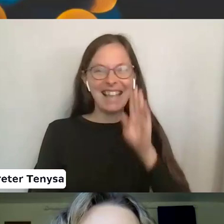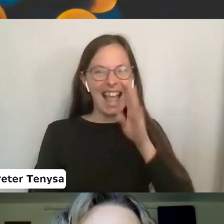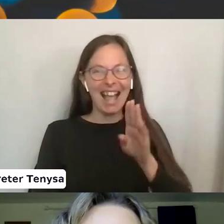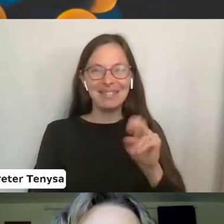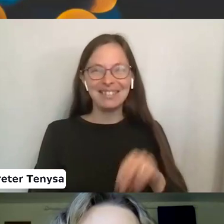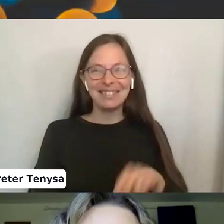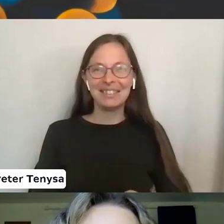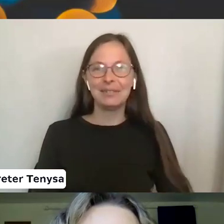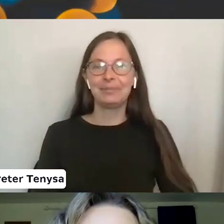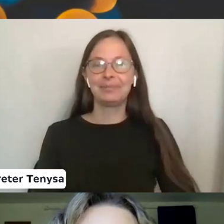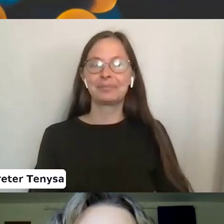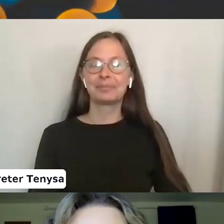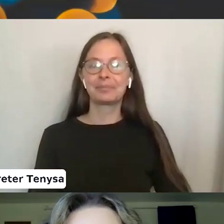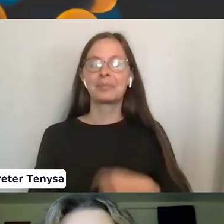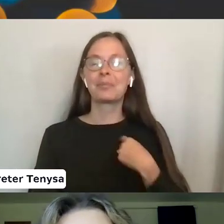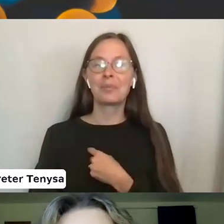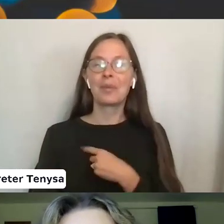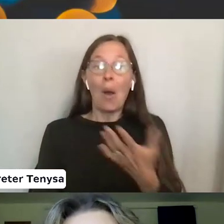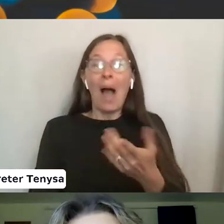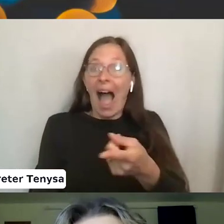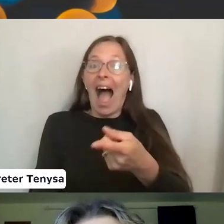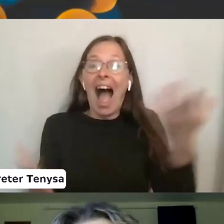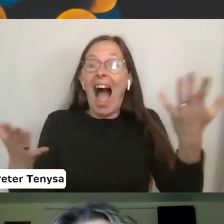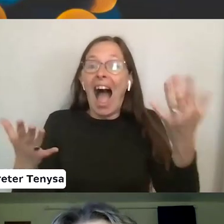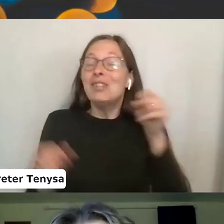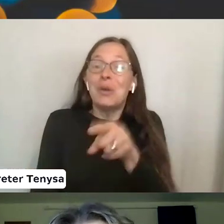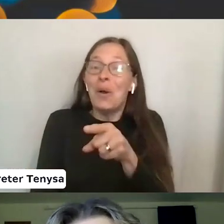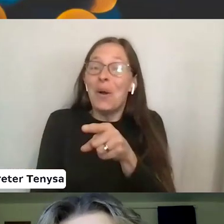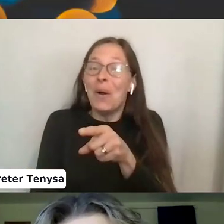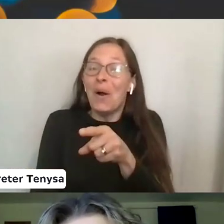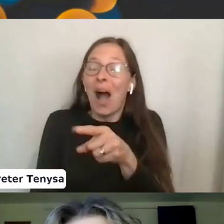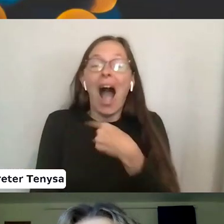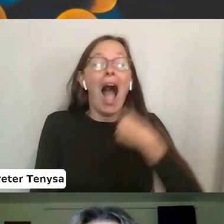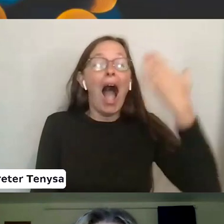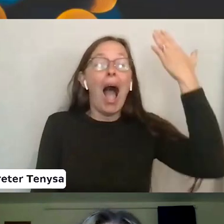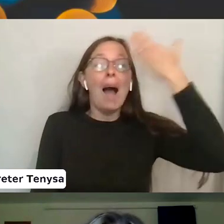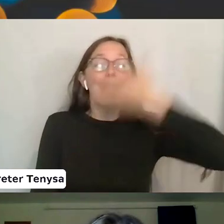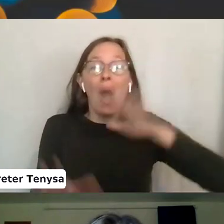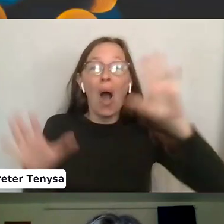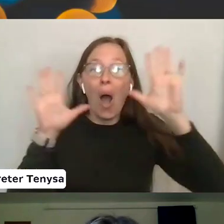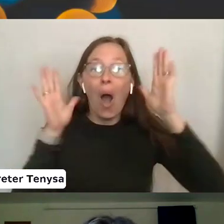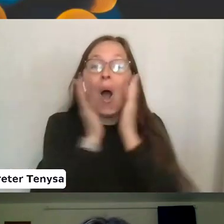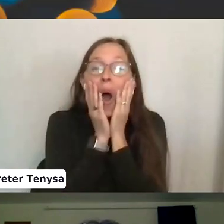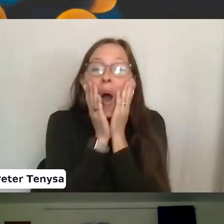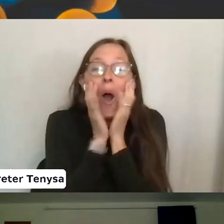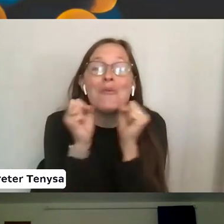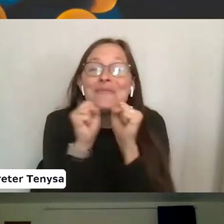go. Yes. Hello. Oh, it's you. It's